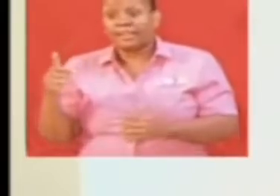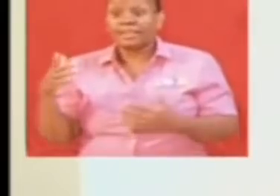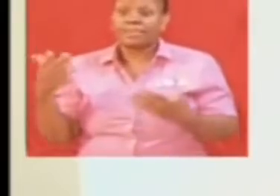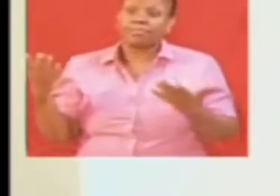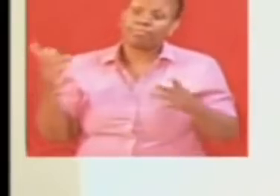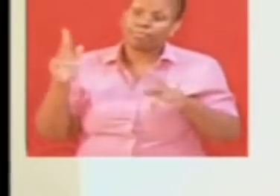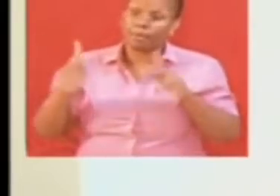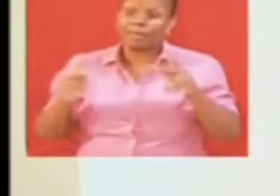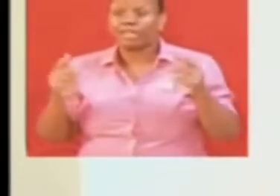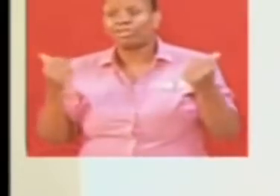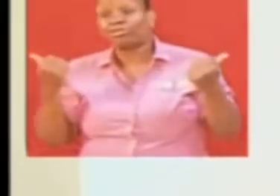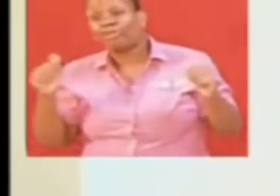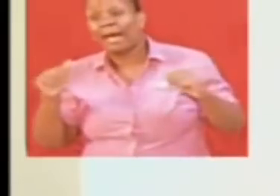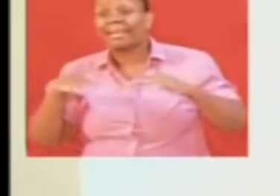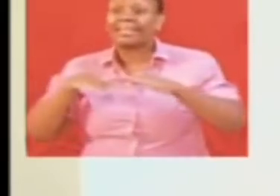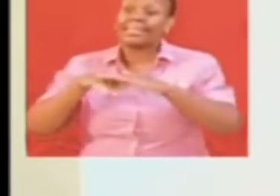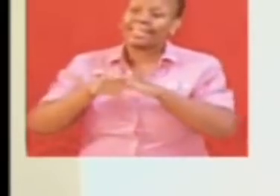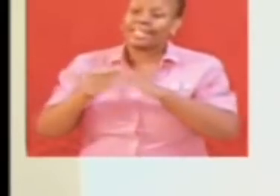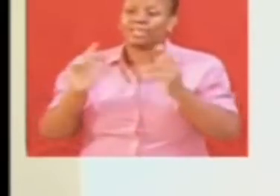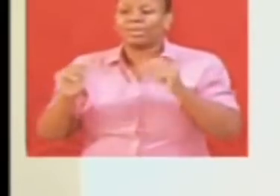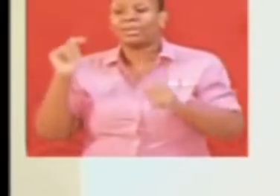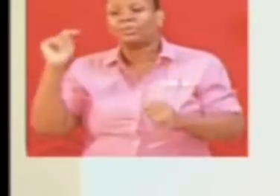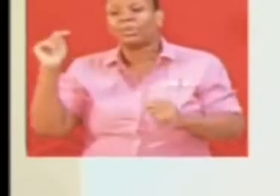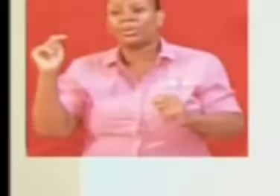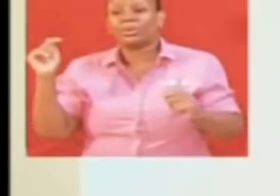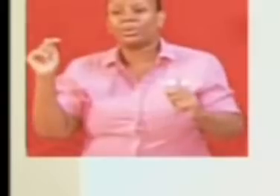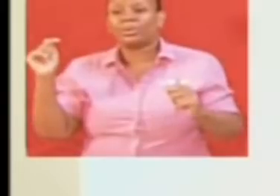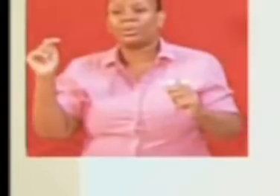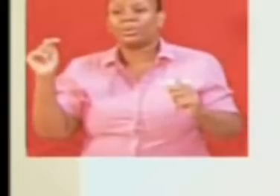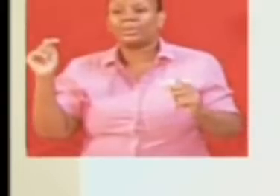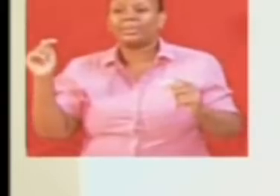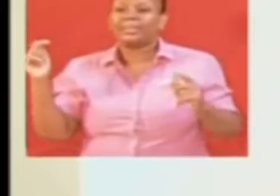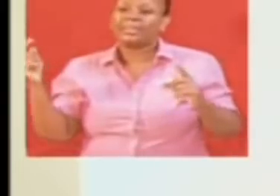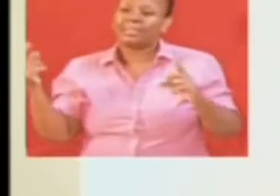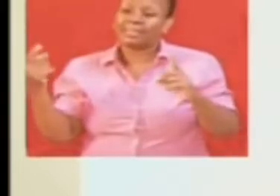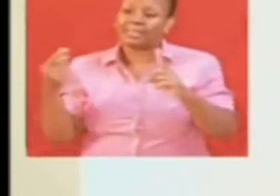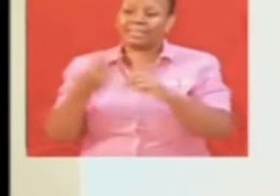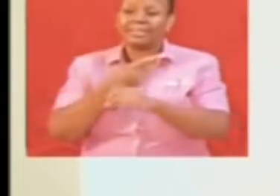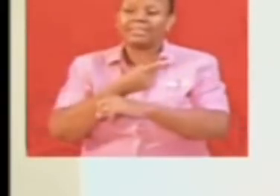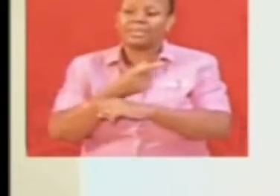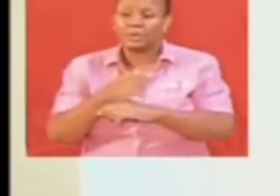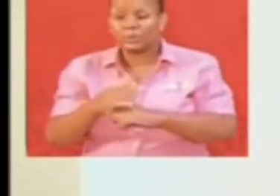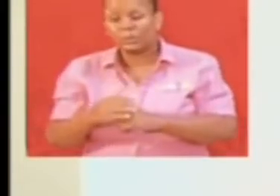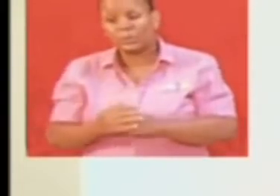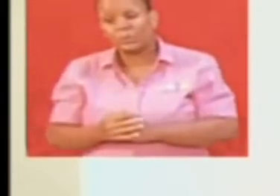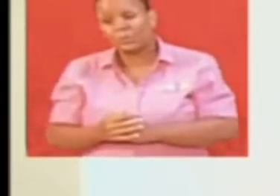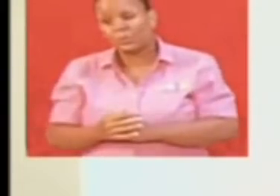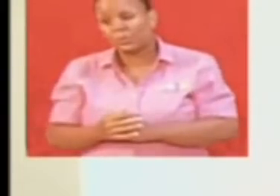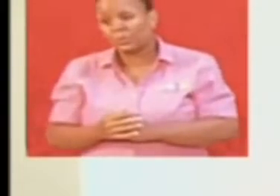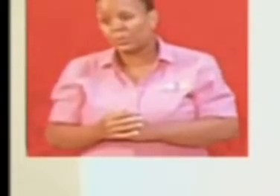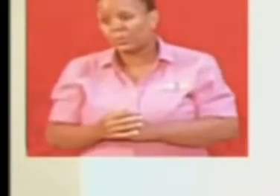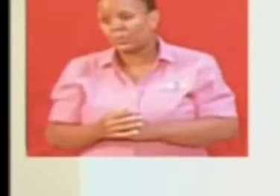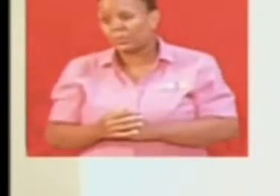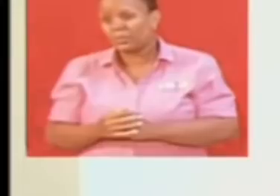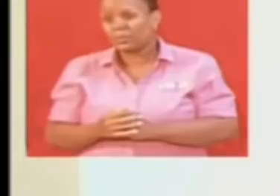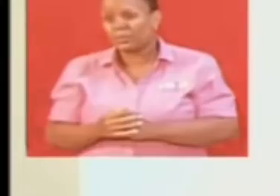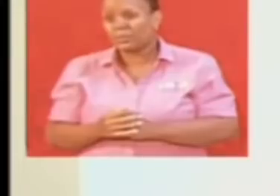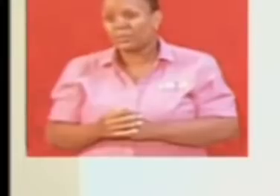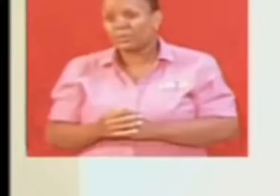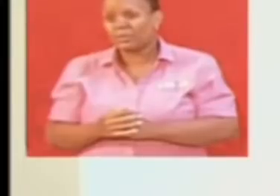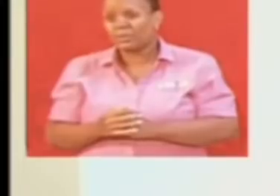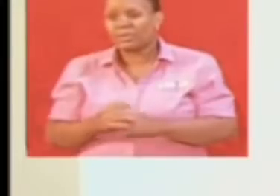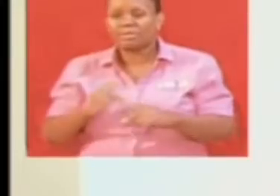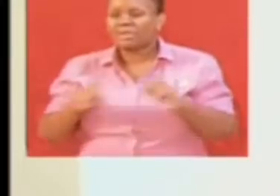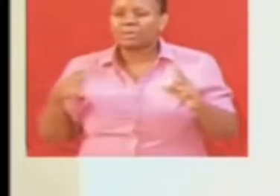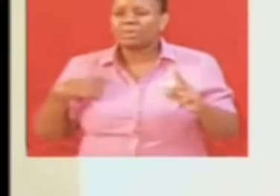say definitively, Trinidad and Tobago does not have unchecked migration. It